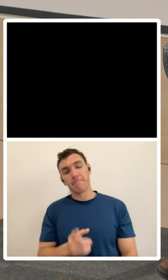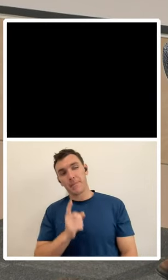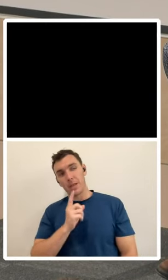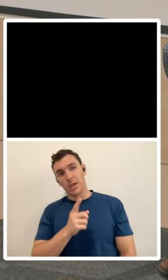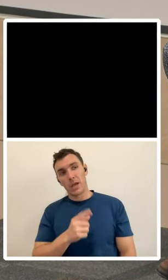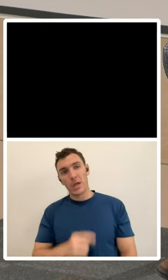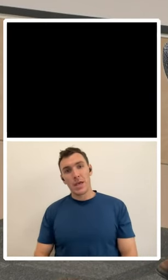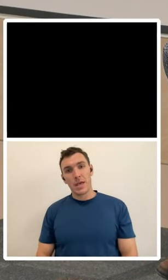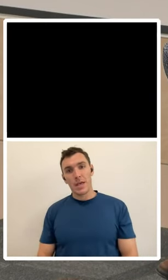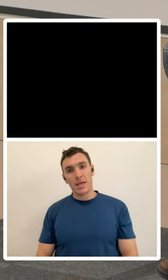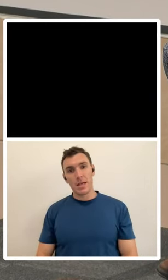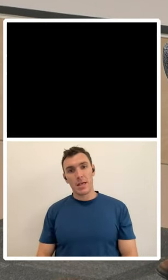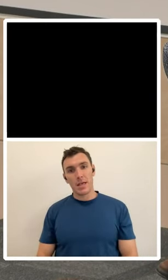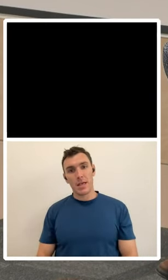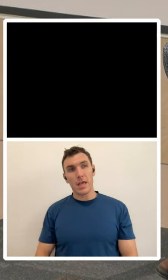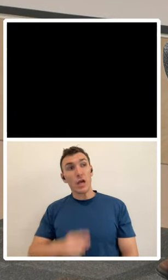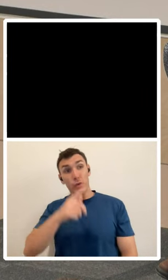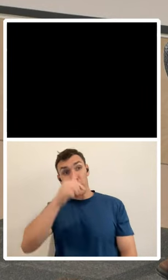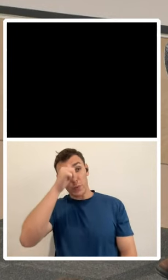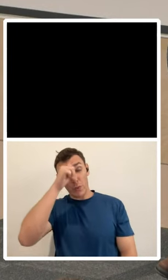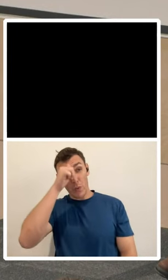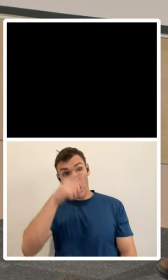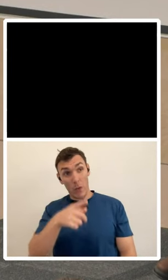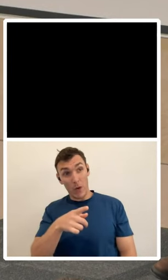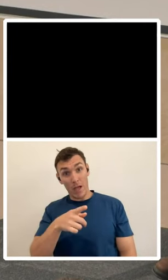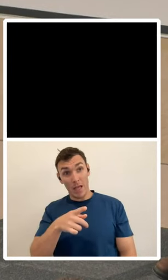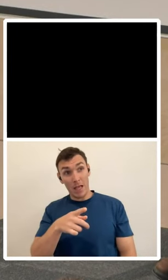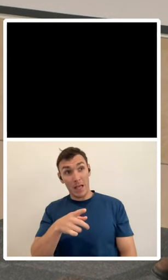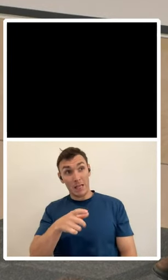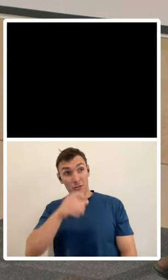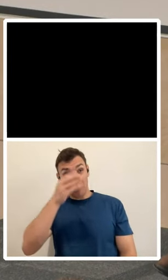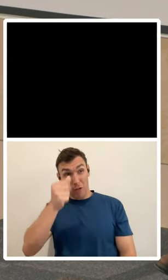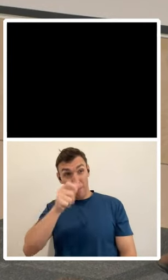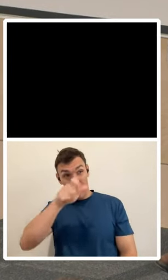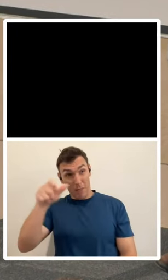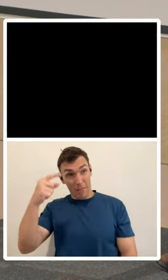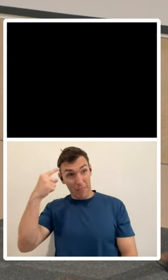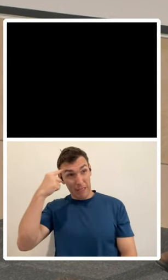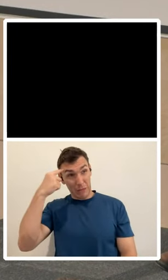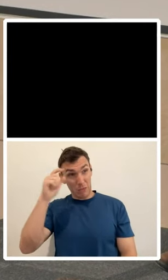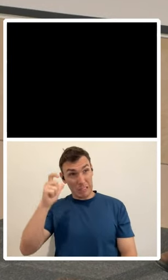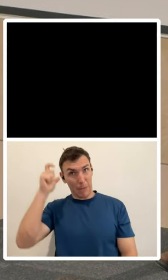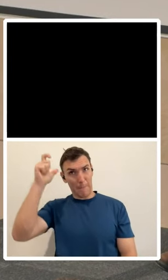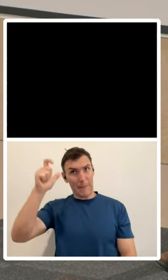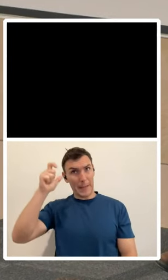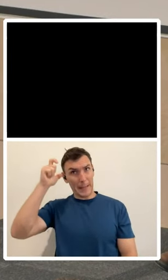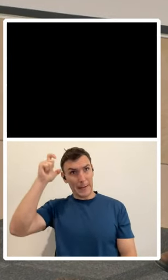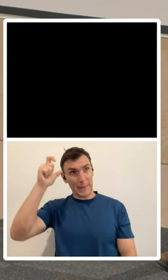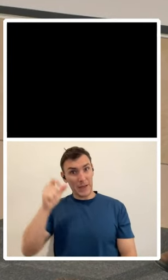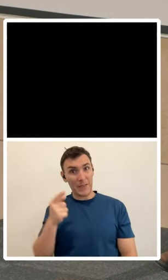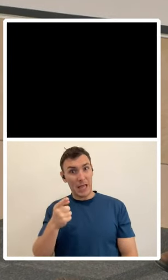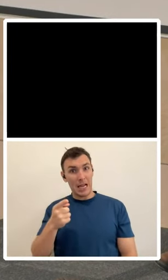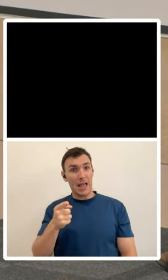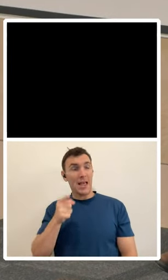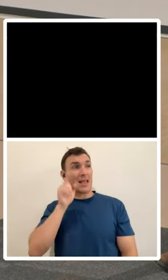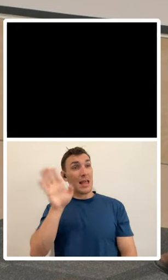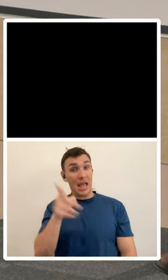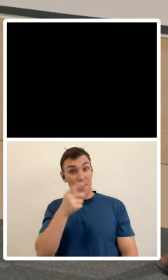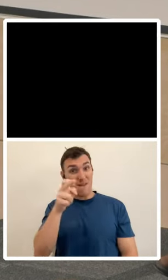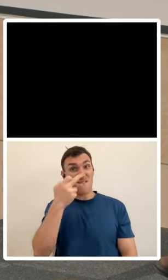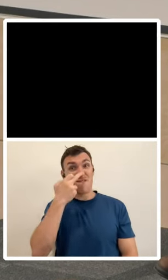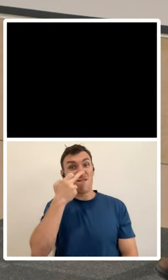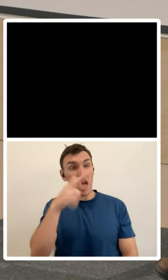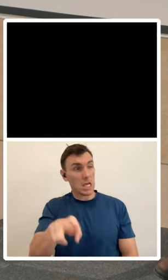is like a thing that I've made up, like an image that I've carefully crafted, and that I put this accent on. And when I go home, I'm like eating off of like